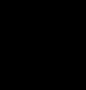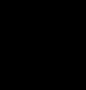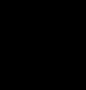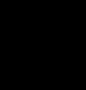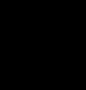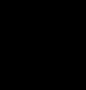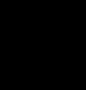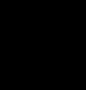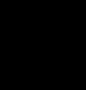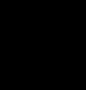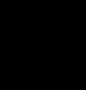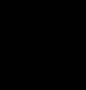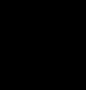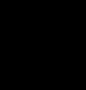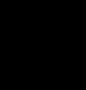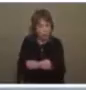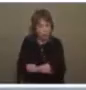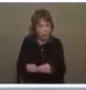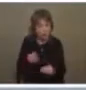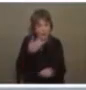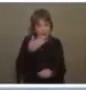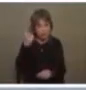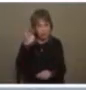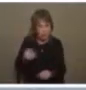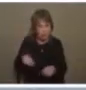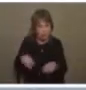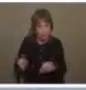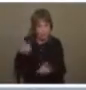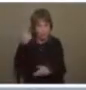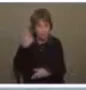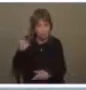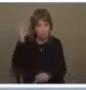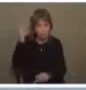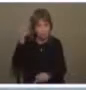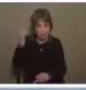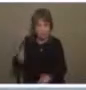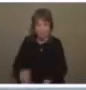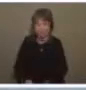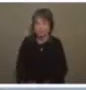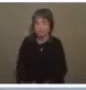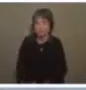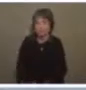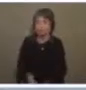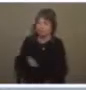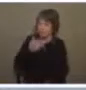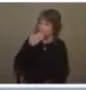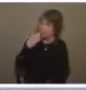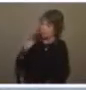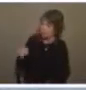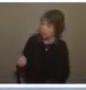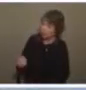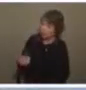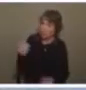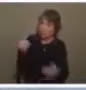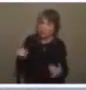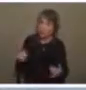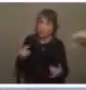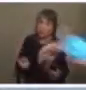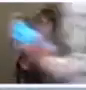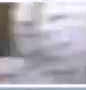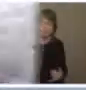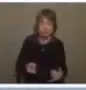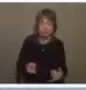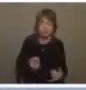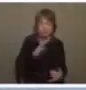Thank you very much, Mr. Ferrer. Now I'll turn to the board